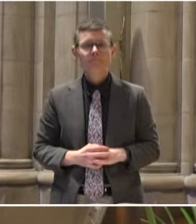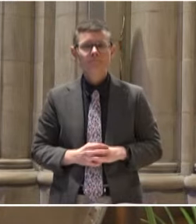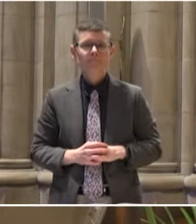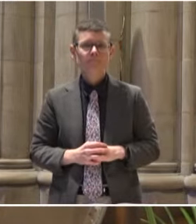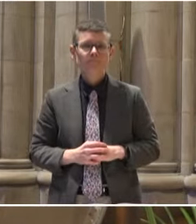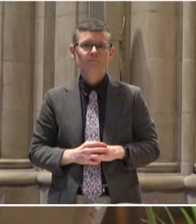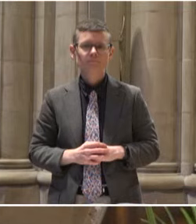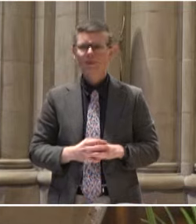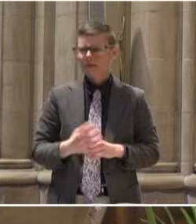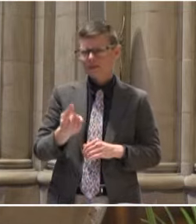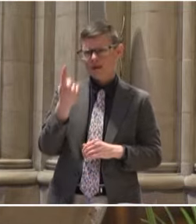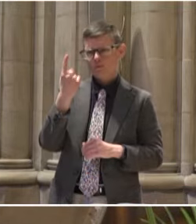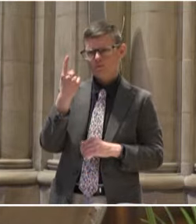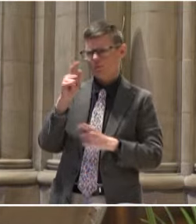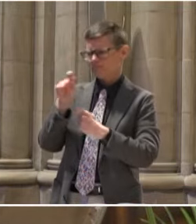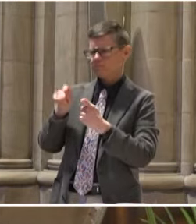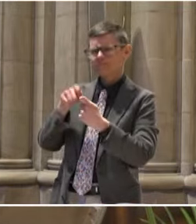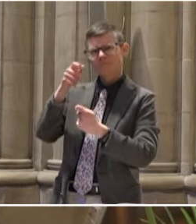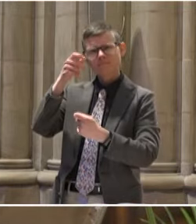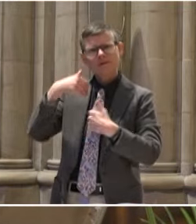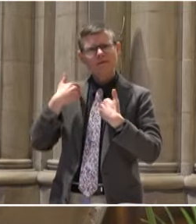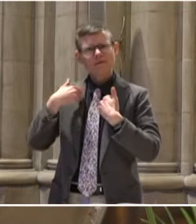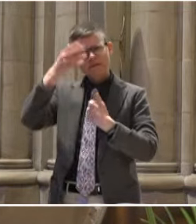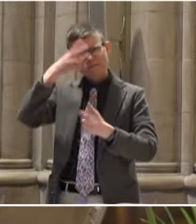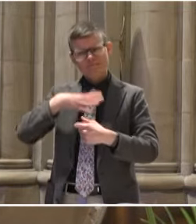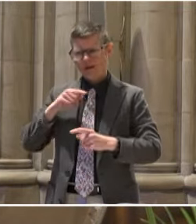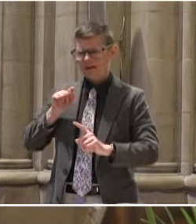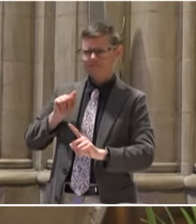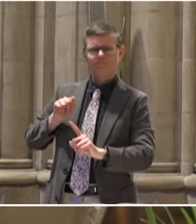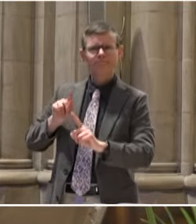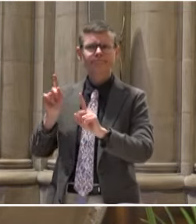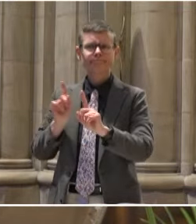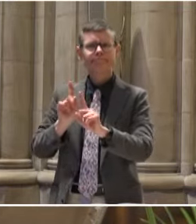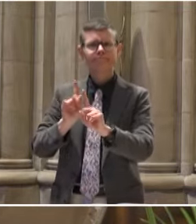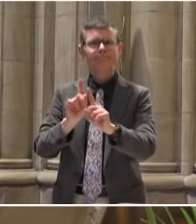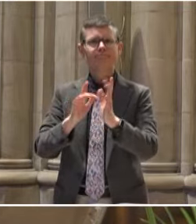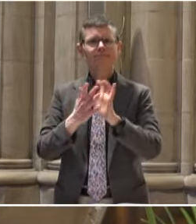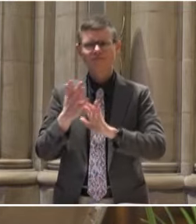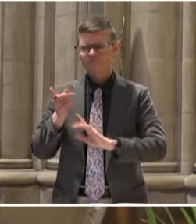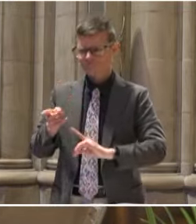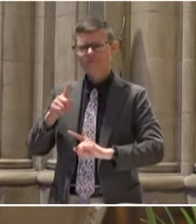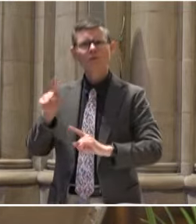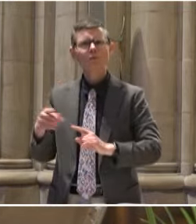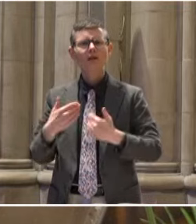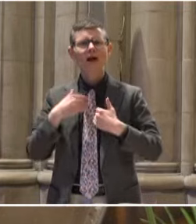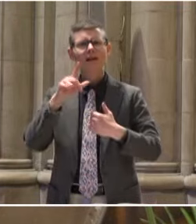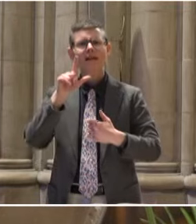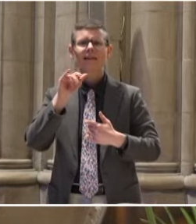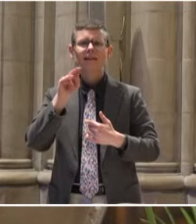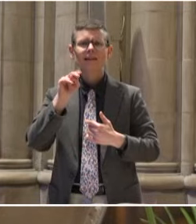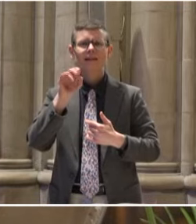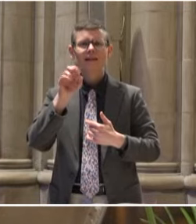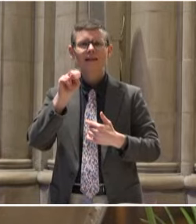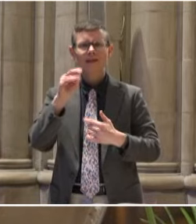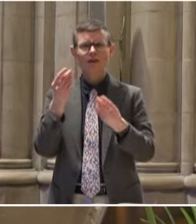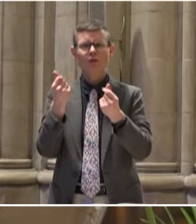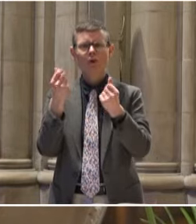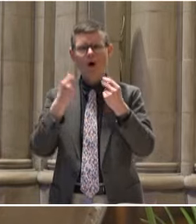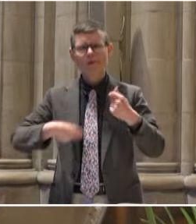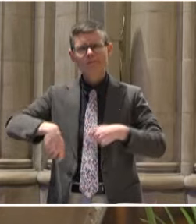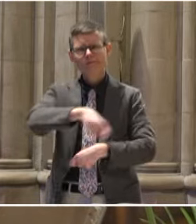A certain young man was following Jesus wearing nothing but a linen cloth. The crowd caught hold of